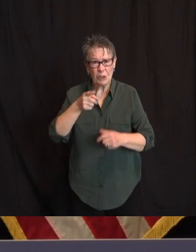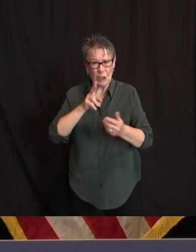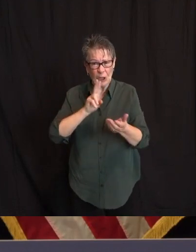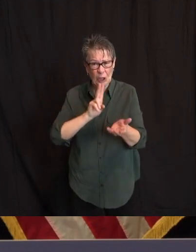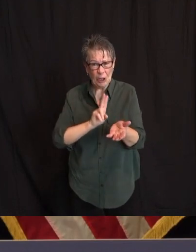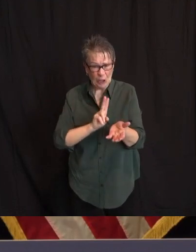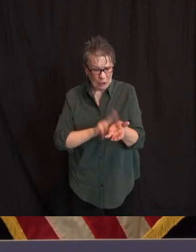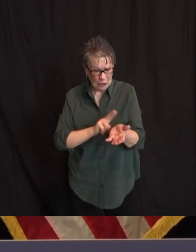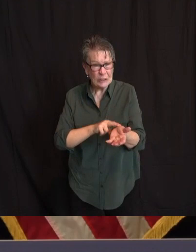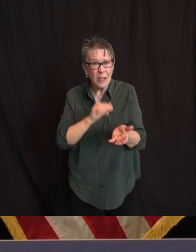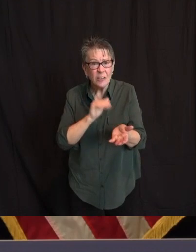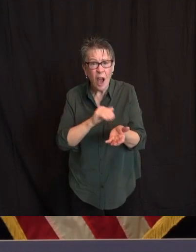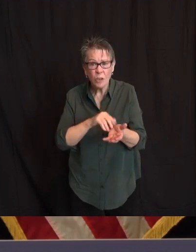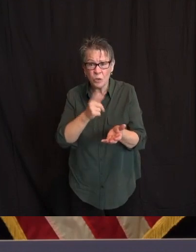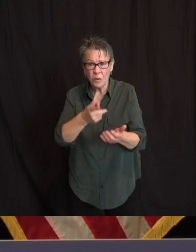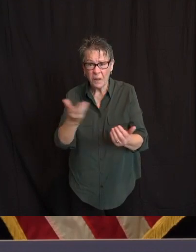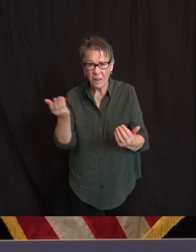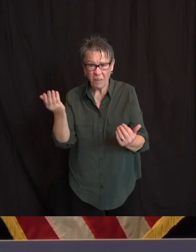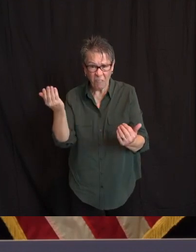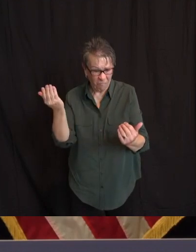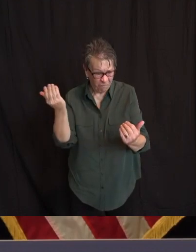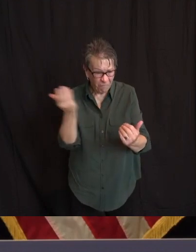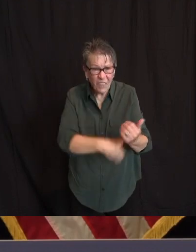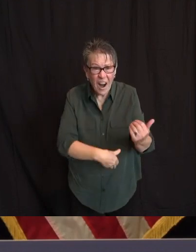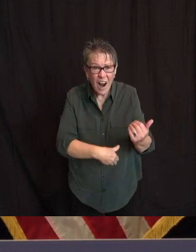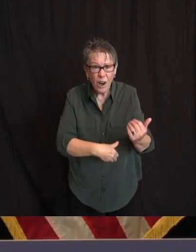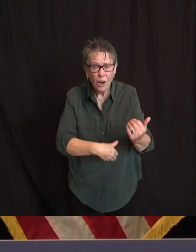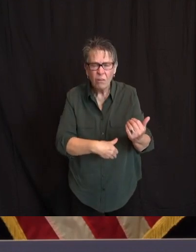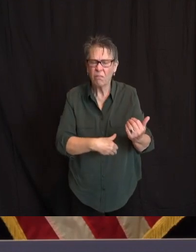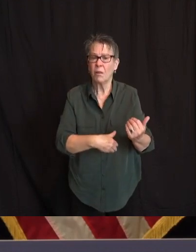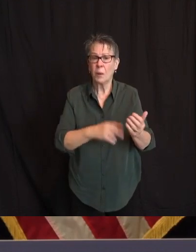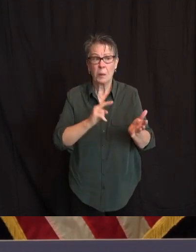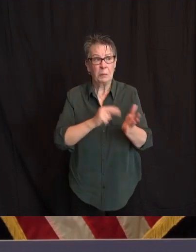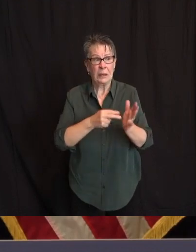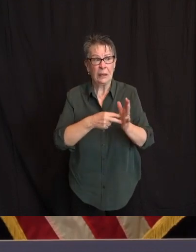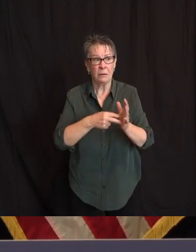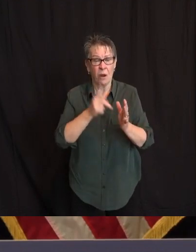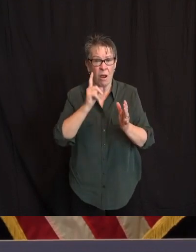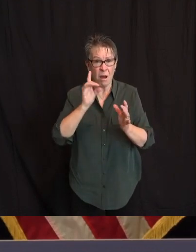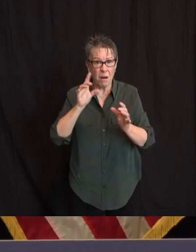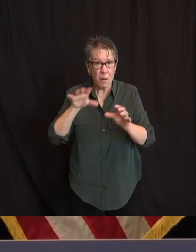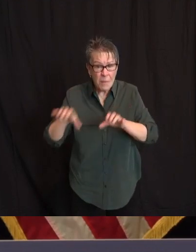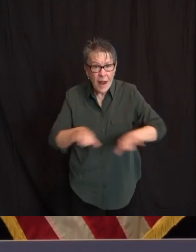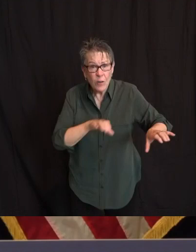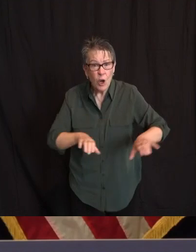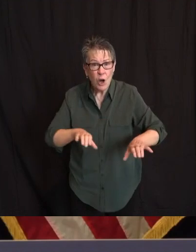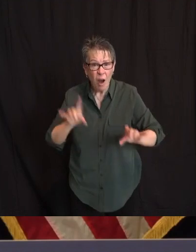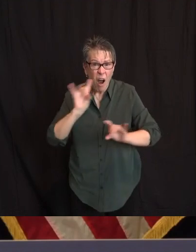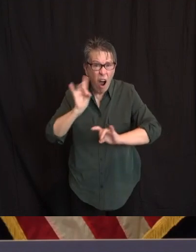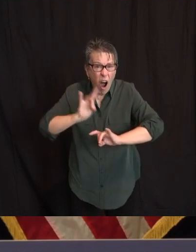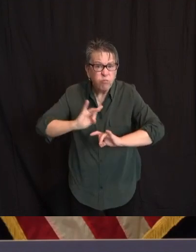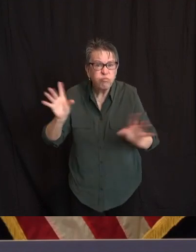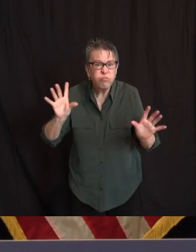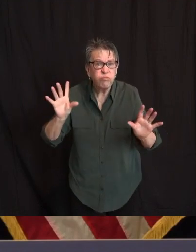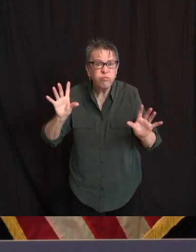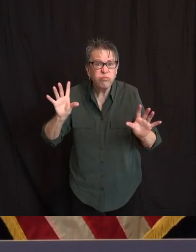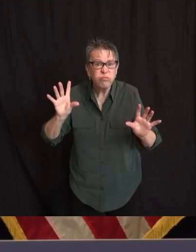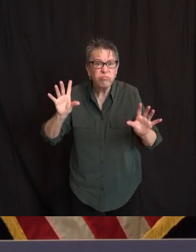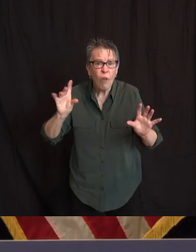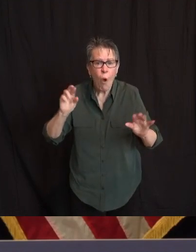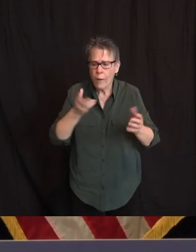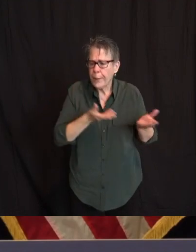because we are literally diving on every loose ball we can find. So I'll leave it